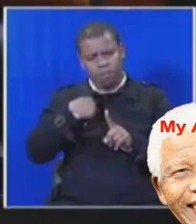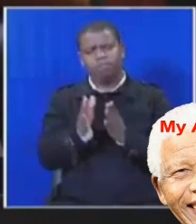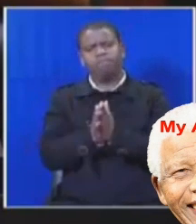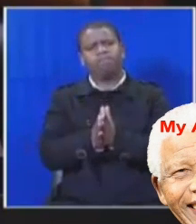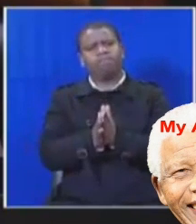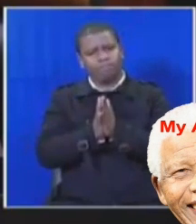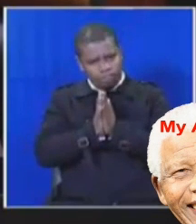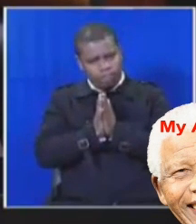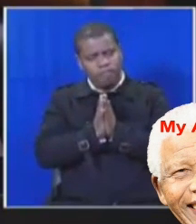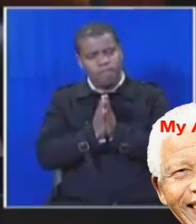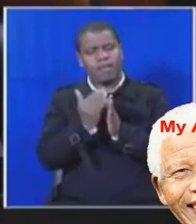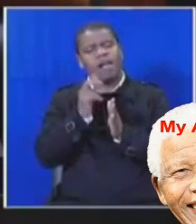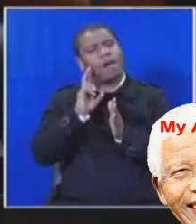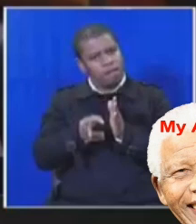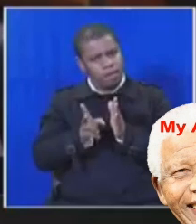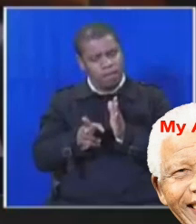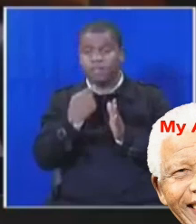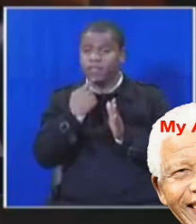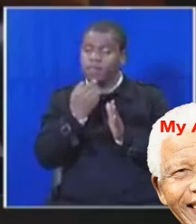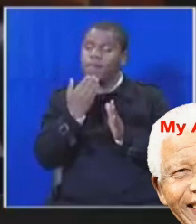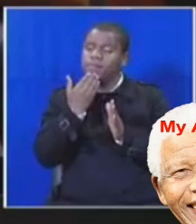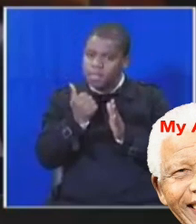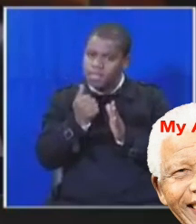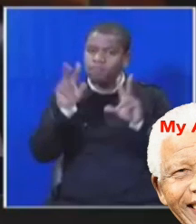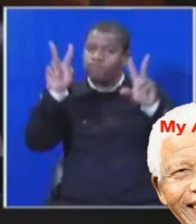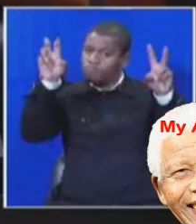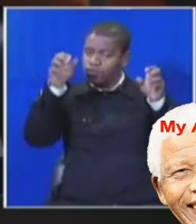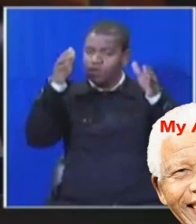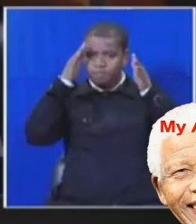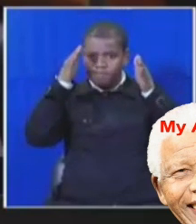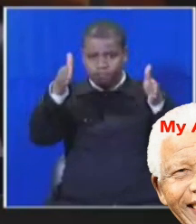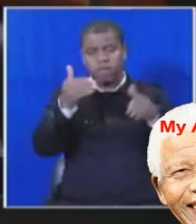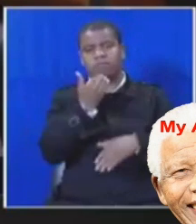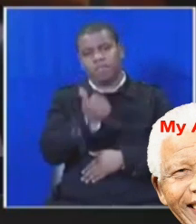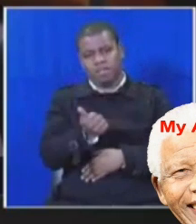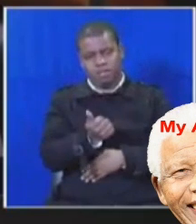you repeatedly to please stick on your speech. You have